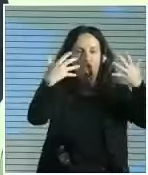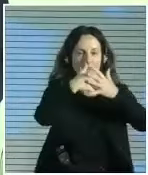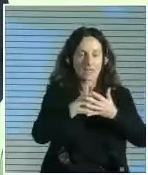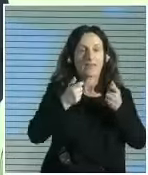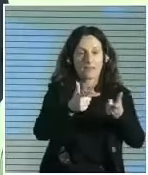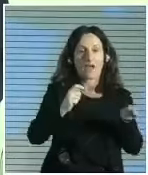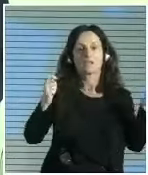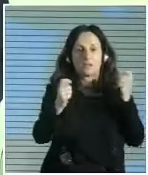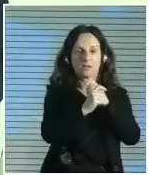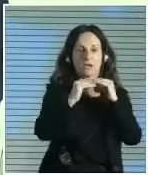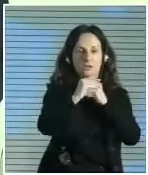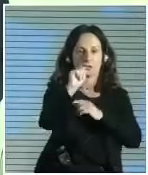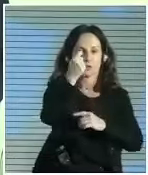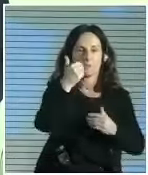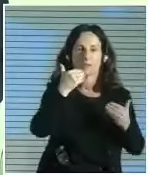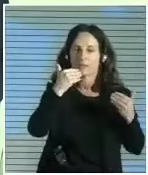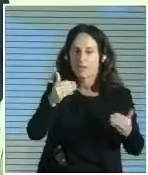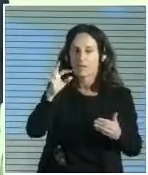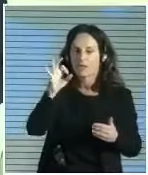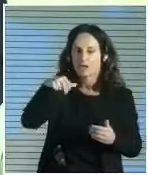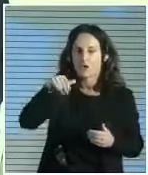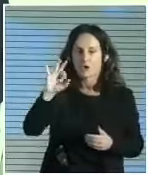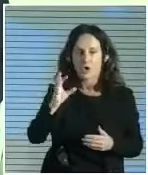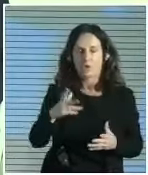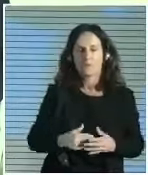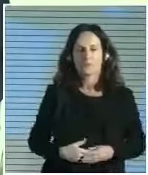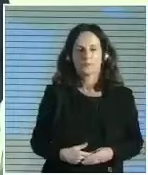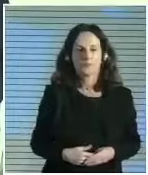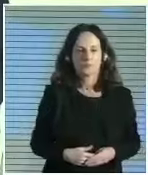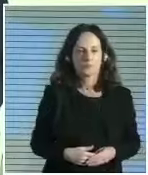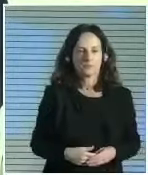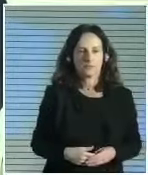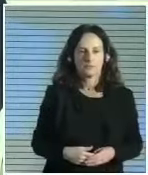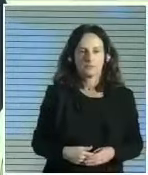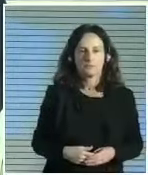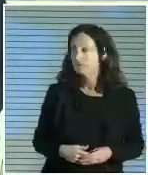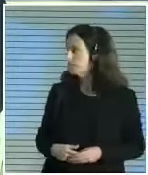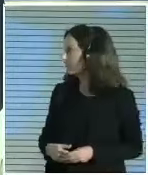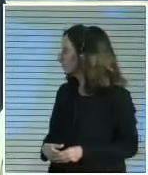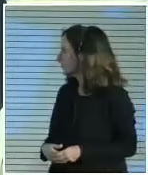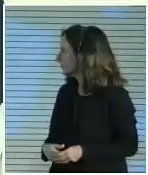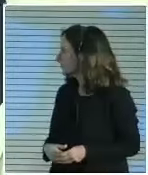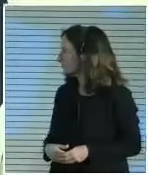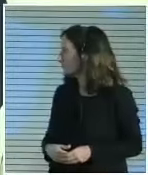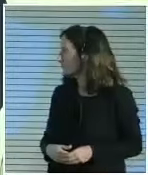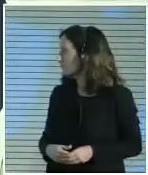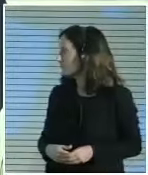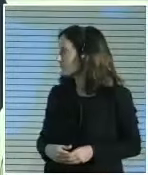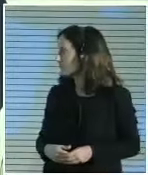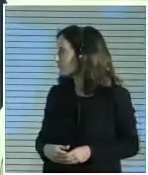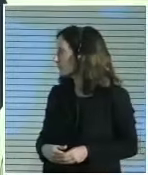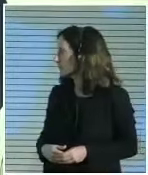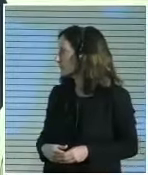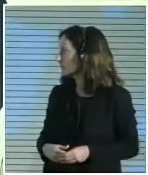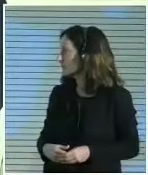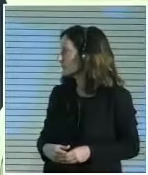transformación sostenible. Thank you, Tono, very much. At the end of the day, we wish to, let's say, to transport that vision, the vision